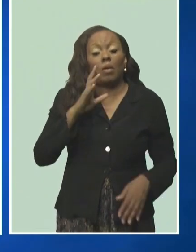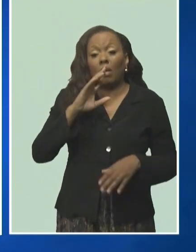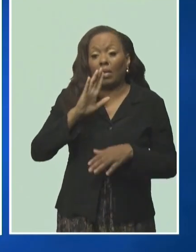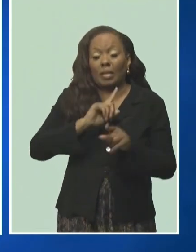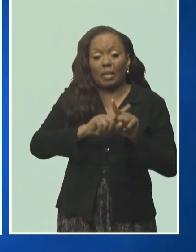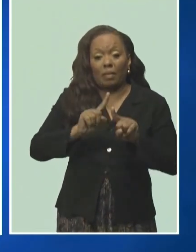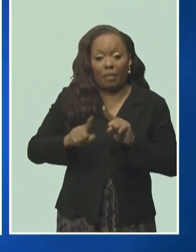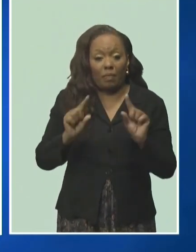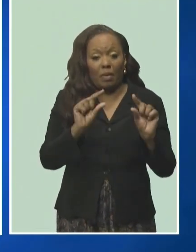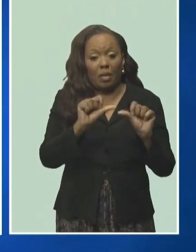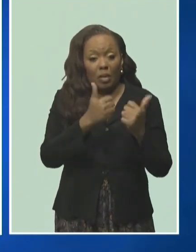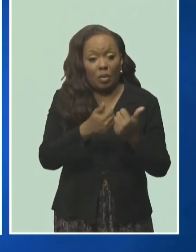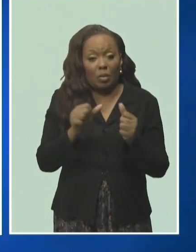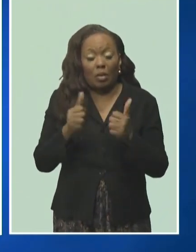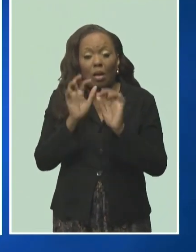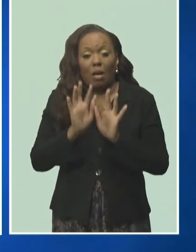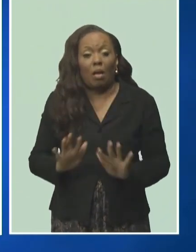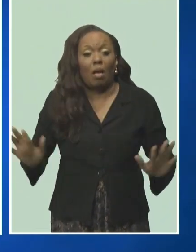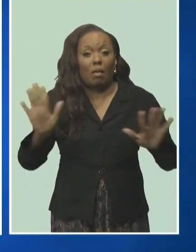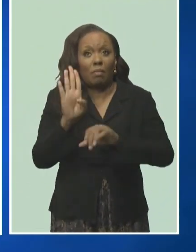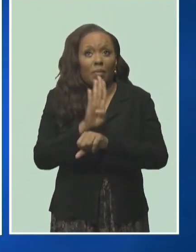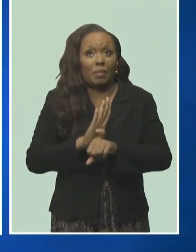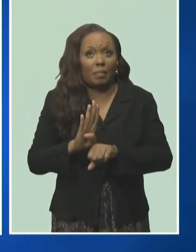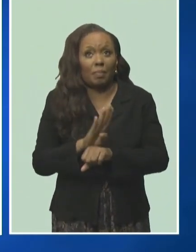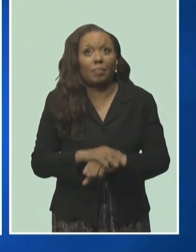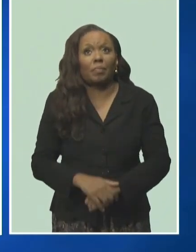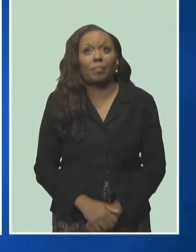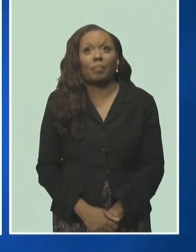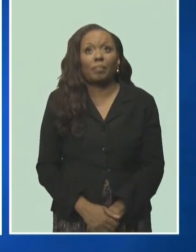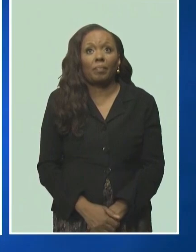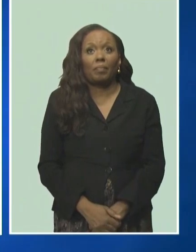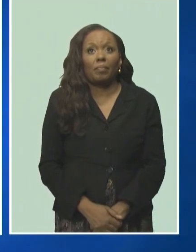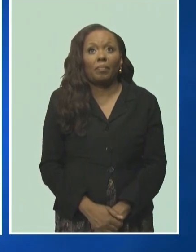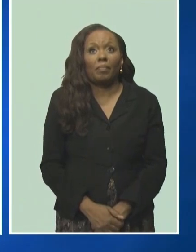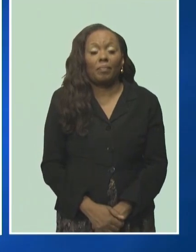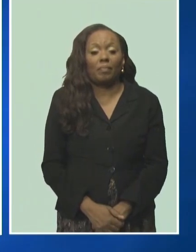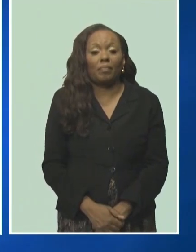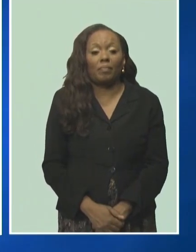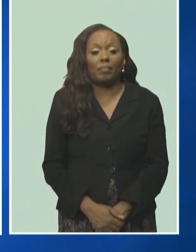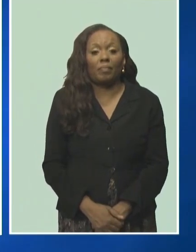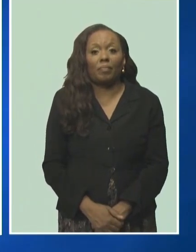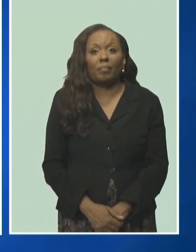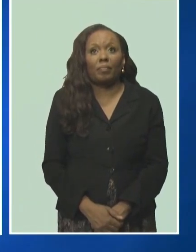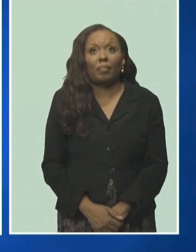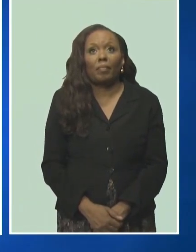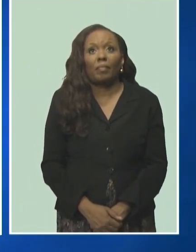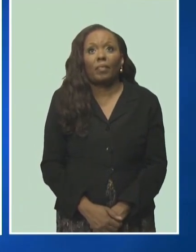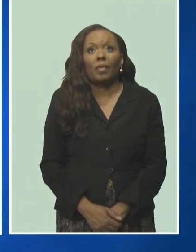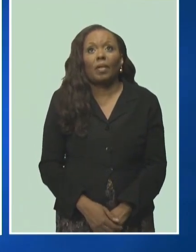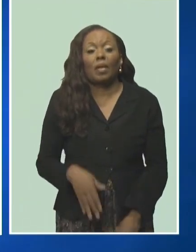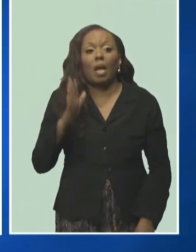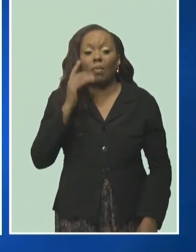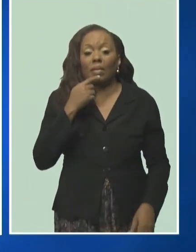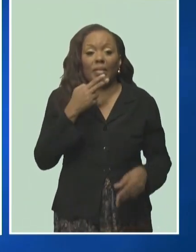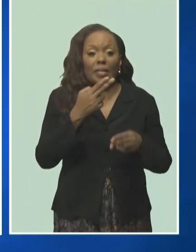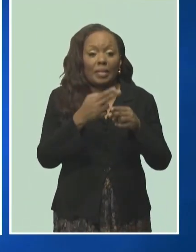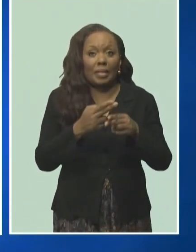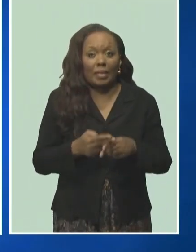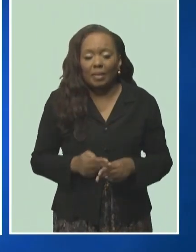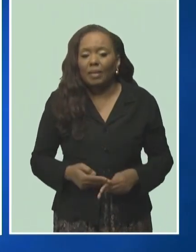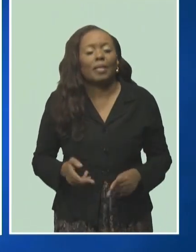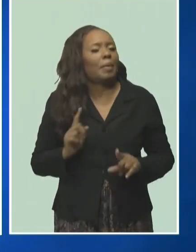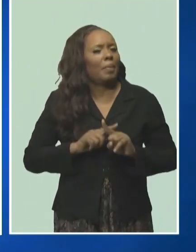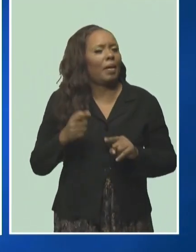these associations all across the island. I would call some names, Wendy, but I think when I start,